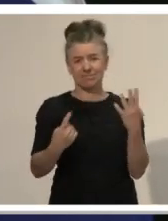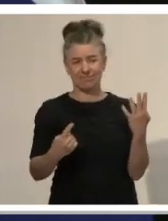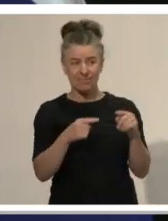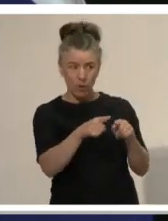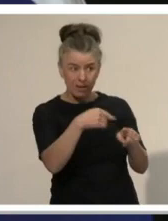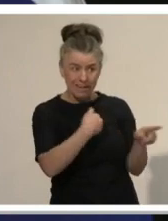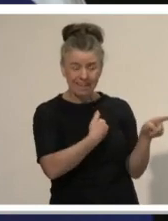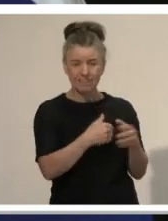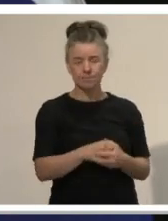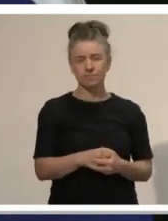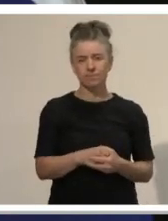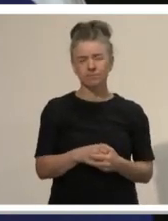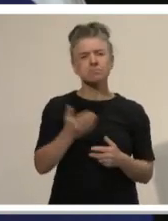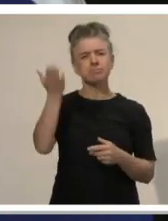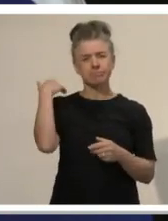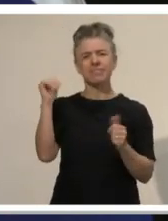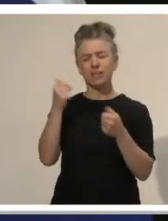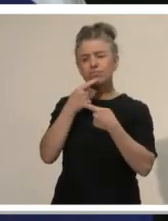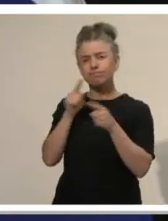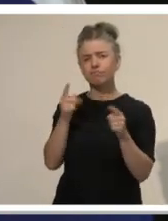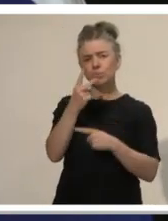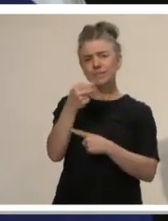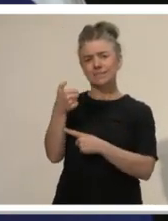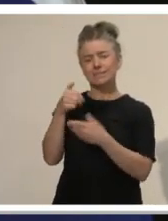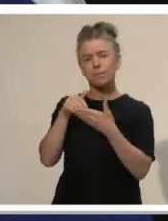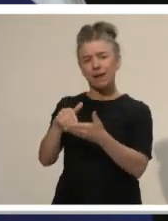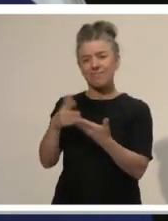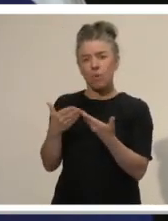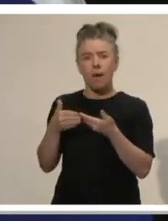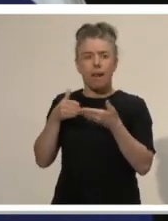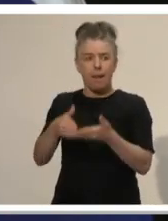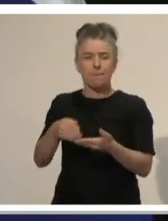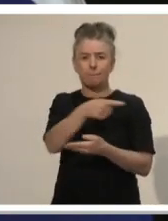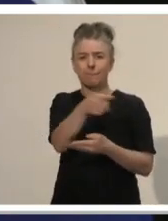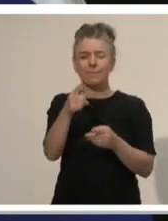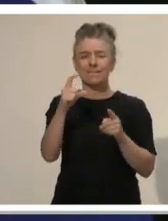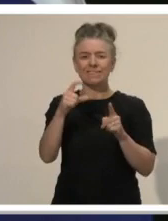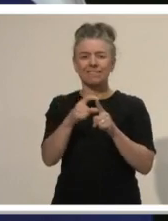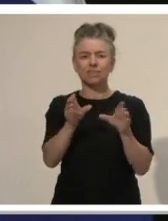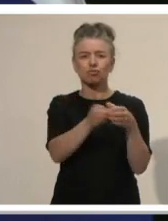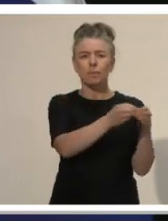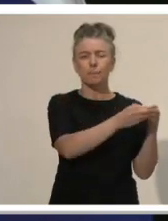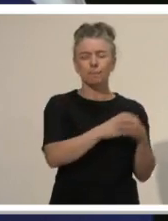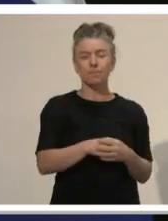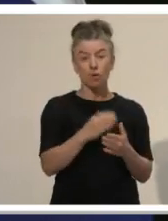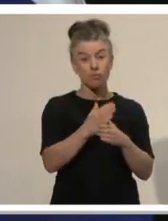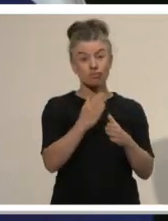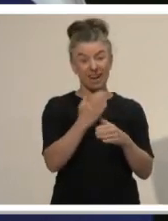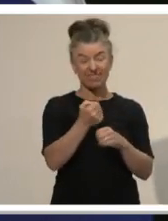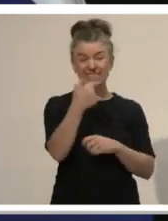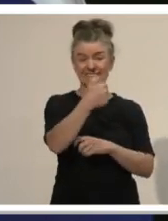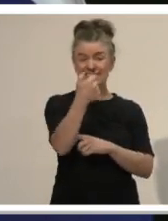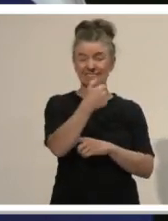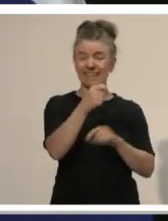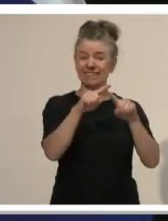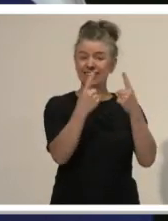immediate assistance, you'll remember some time ago, of $27 million put in to support that work. And so on the ground, 16 local civil